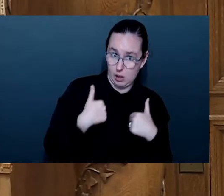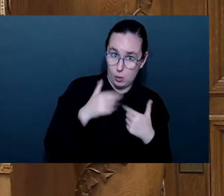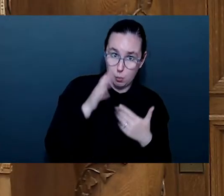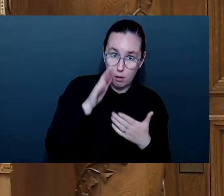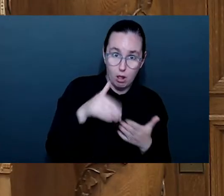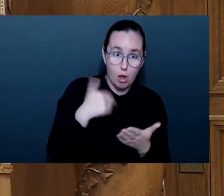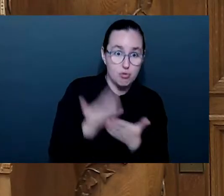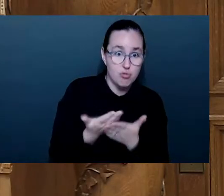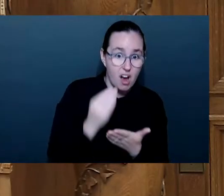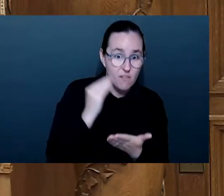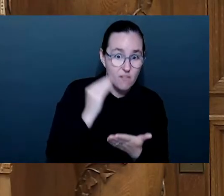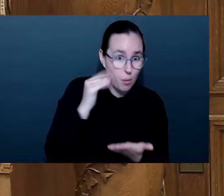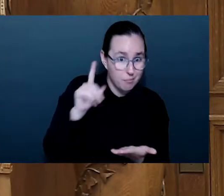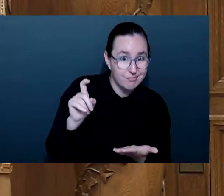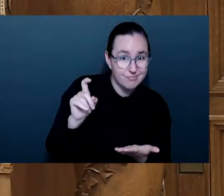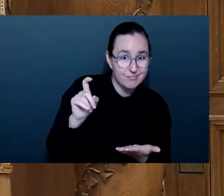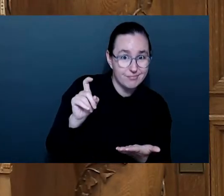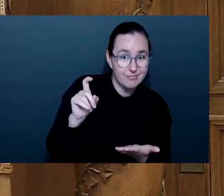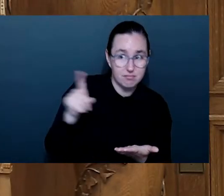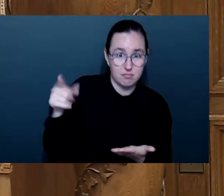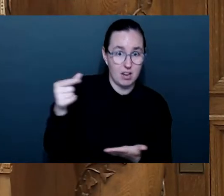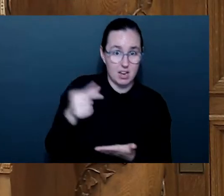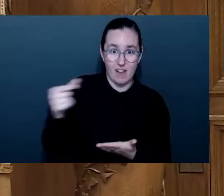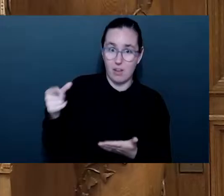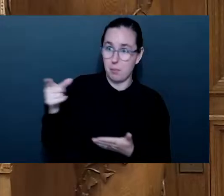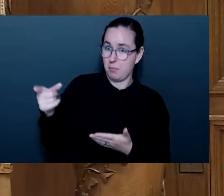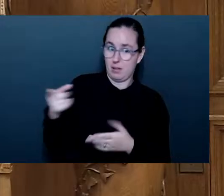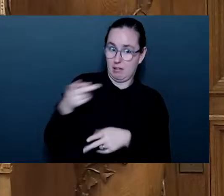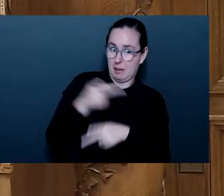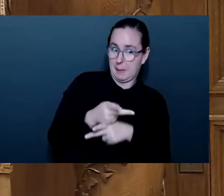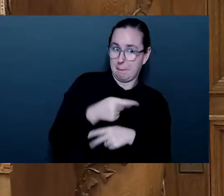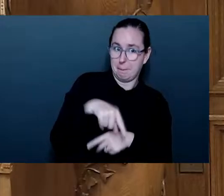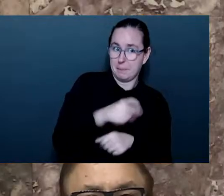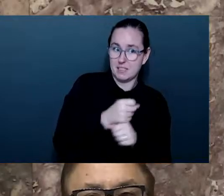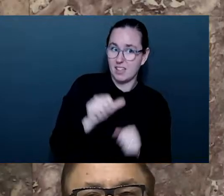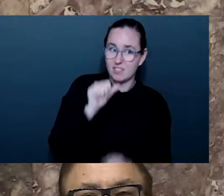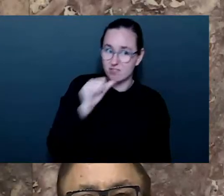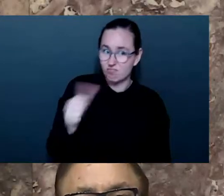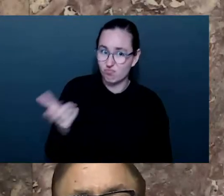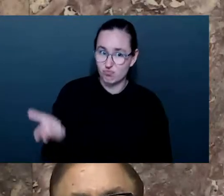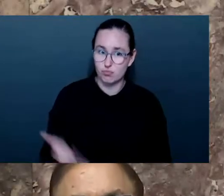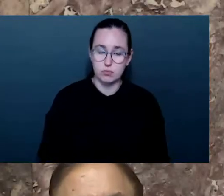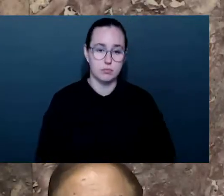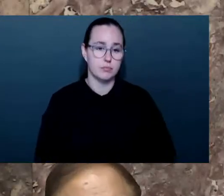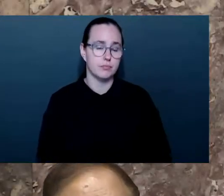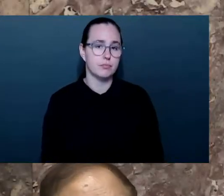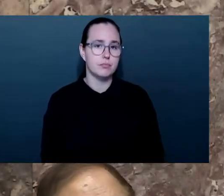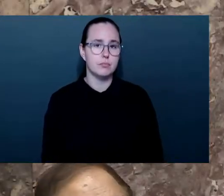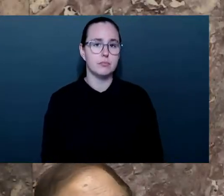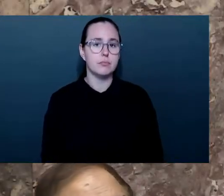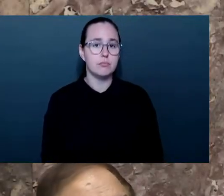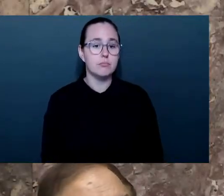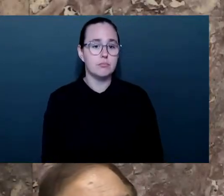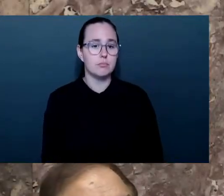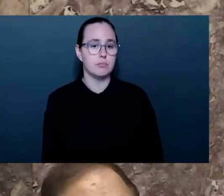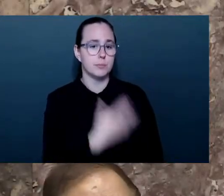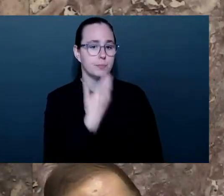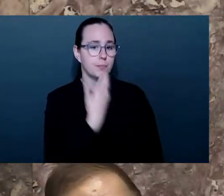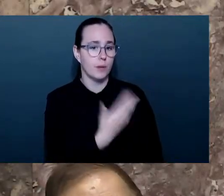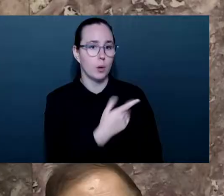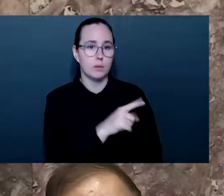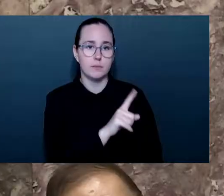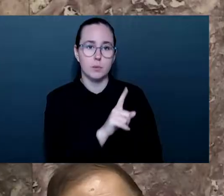Minister of Health. Thank you so much, Honourable Speaker. Thank you to the member for the question. Preventing violence in the workplace, no matter a